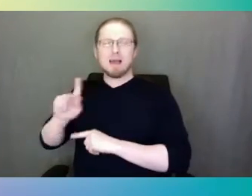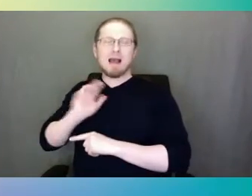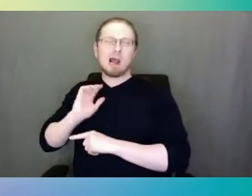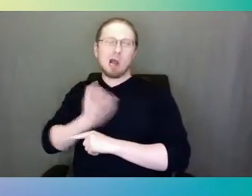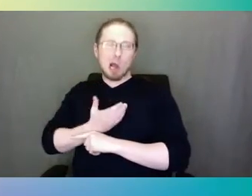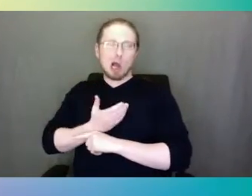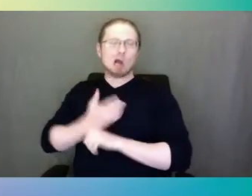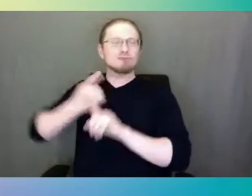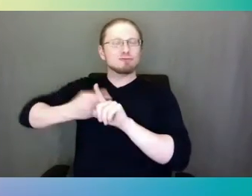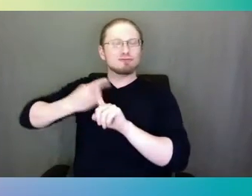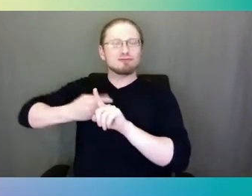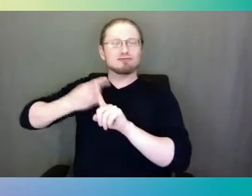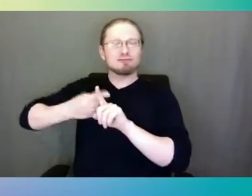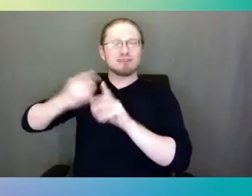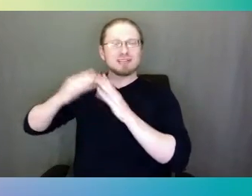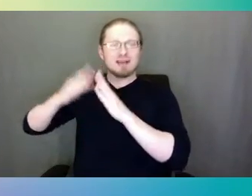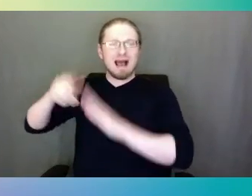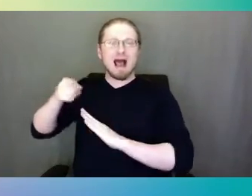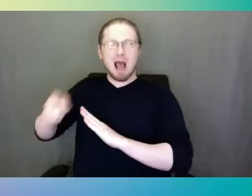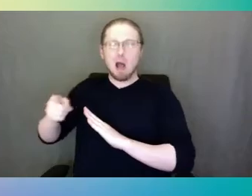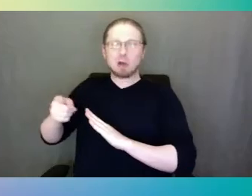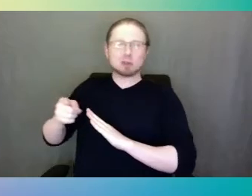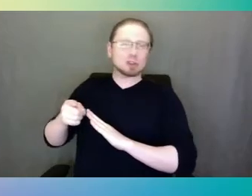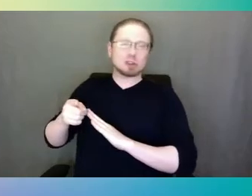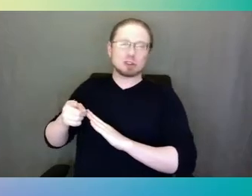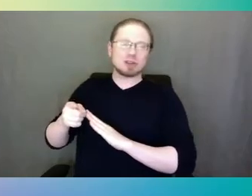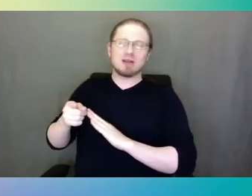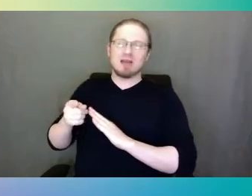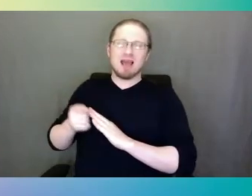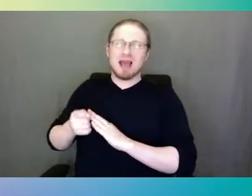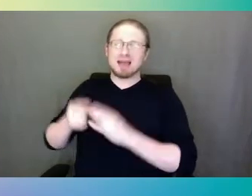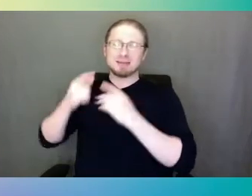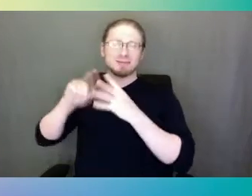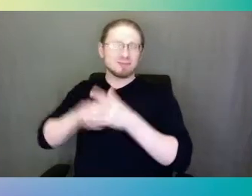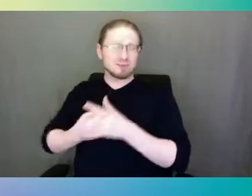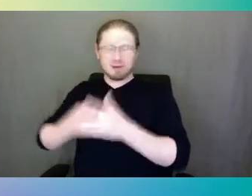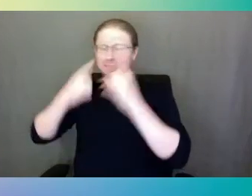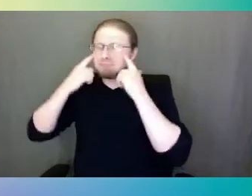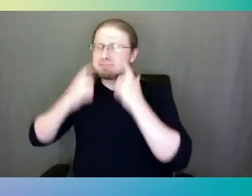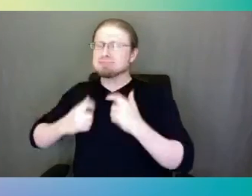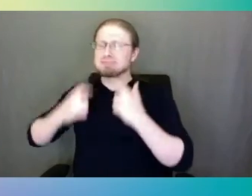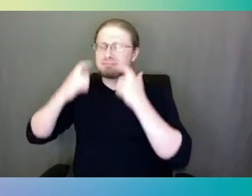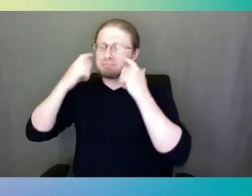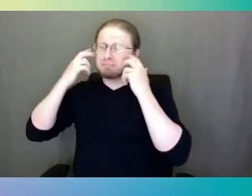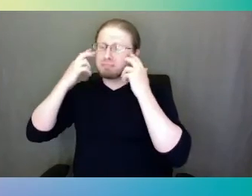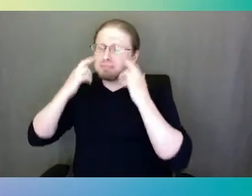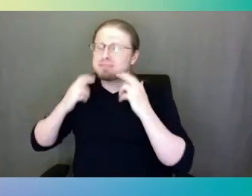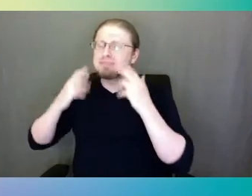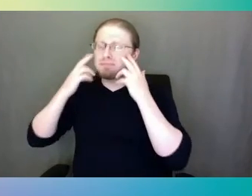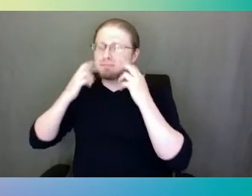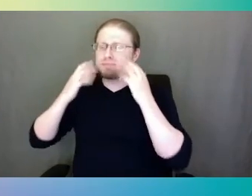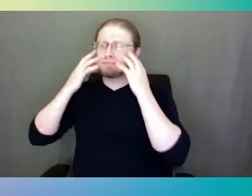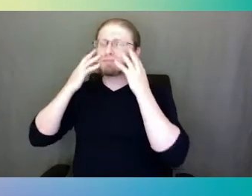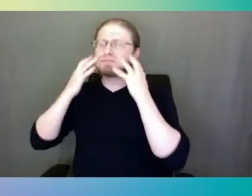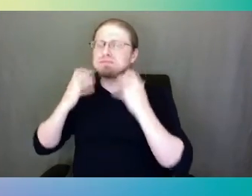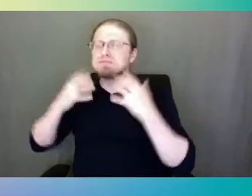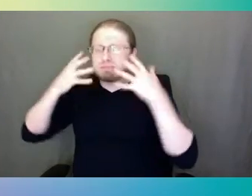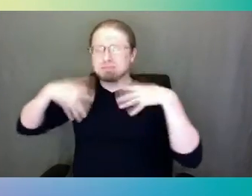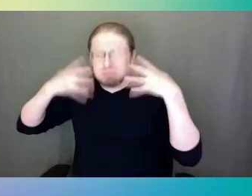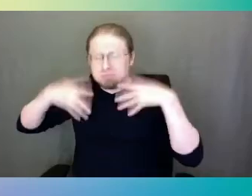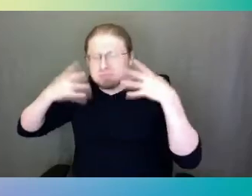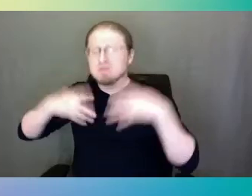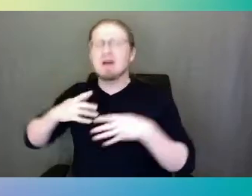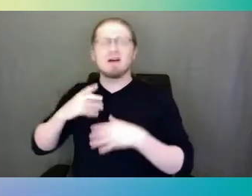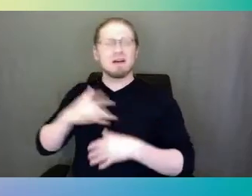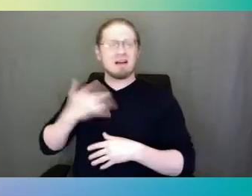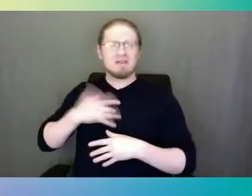area. And I just started weeping. And I felt haunted by all the lives who